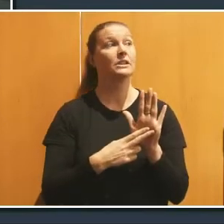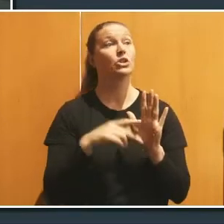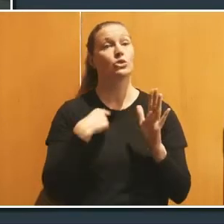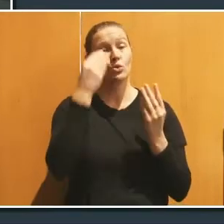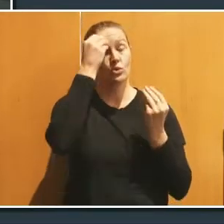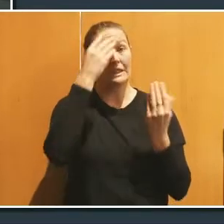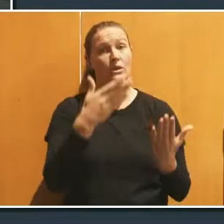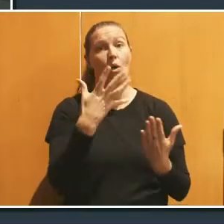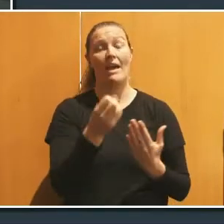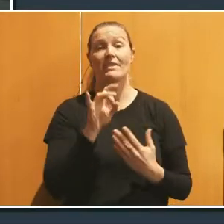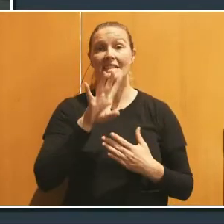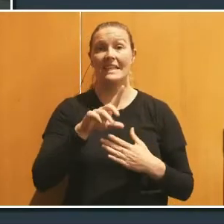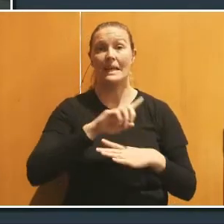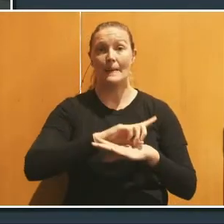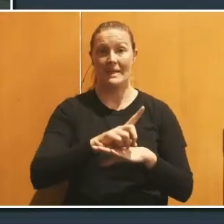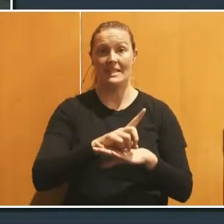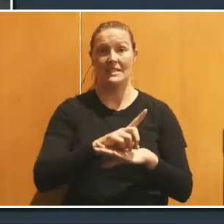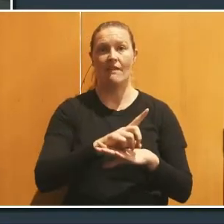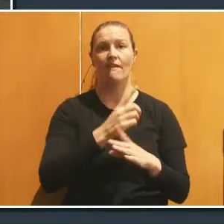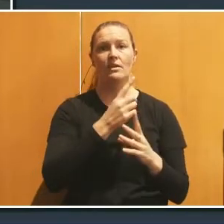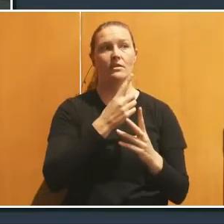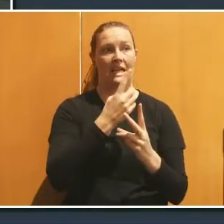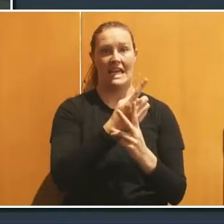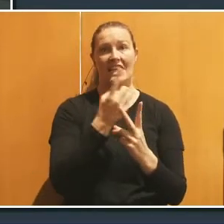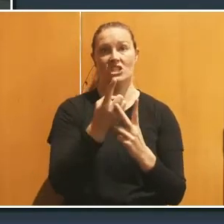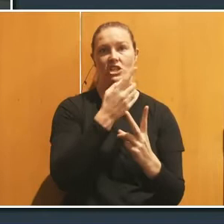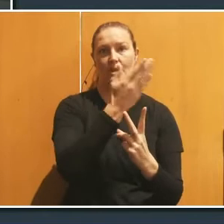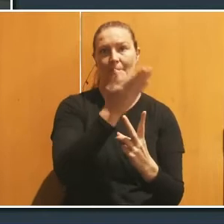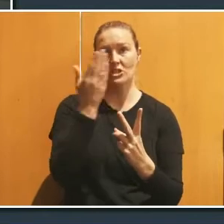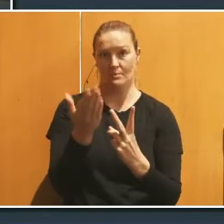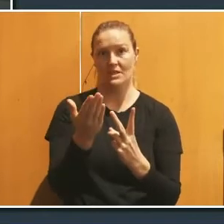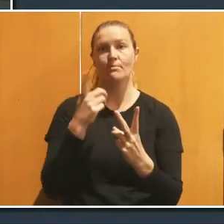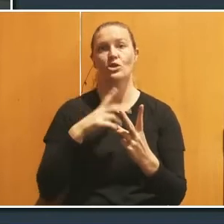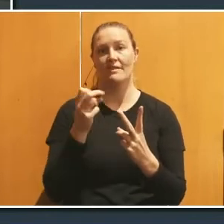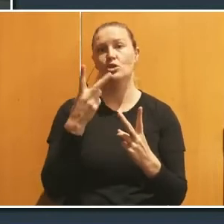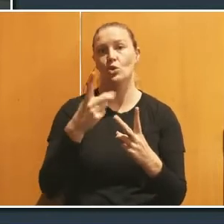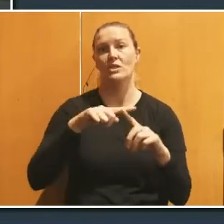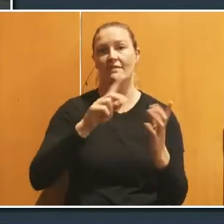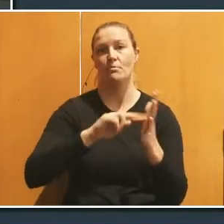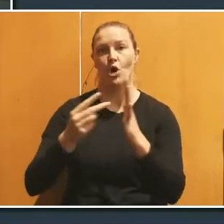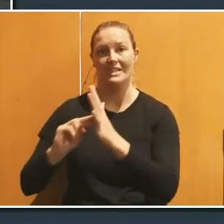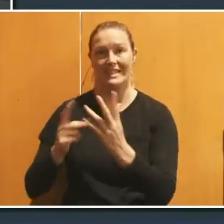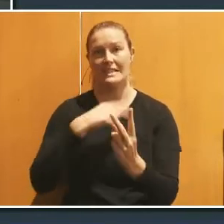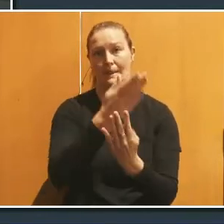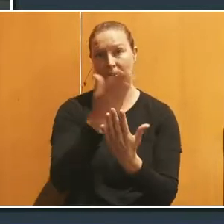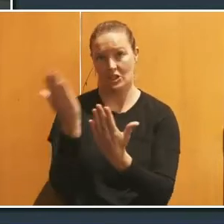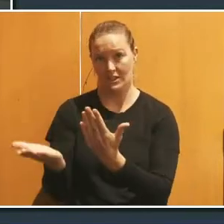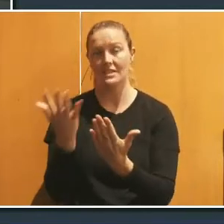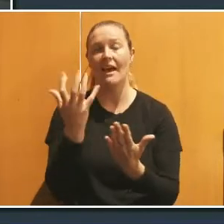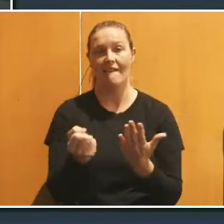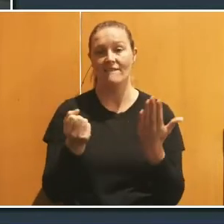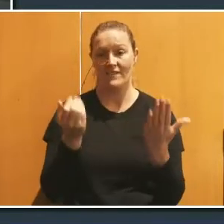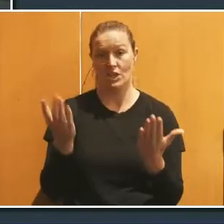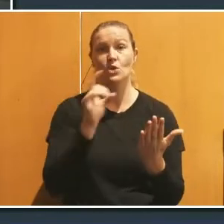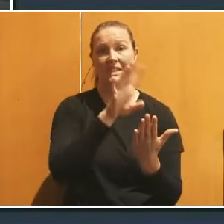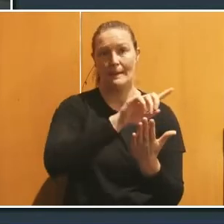have 10 minutes for each submission, because I understand you're submitting on two separate policies. Yes. So we